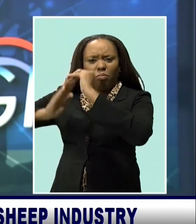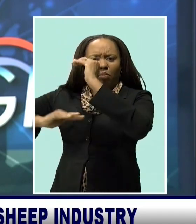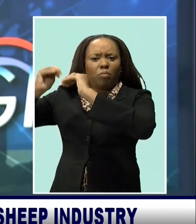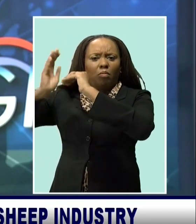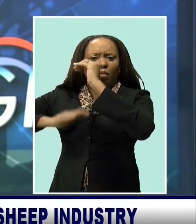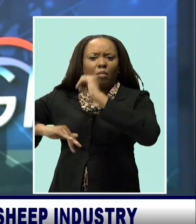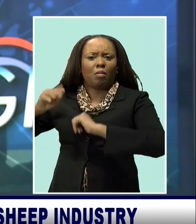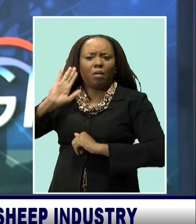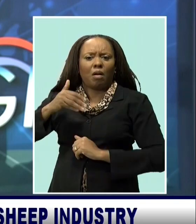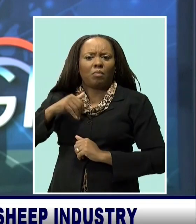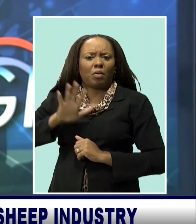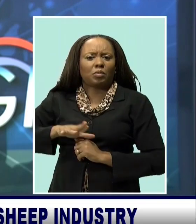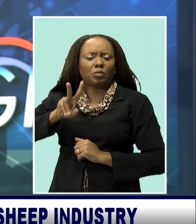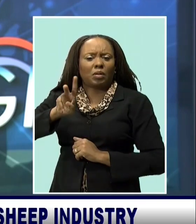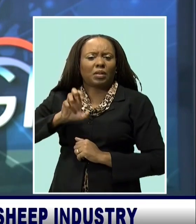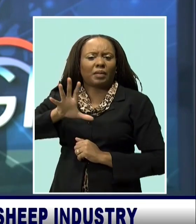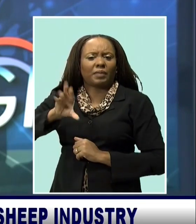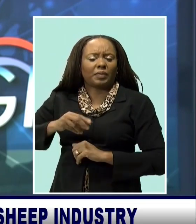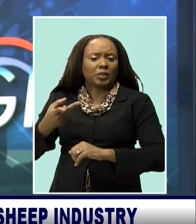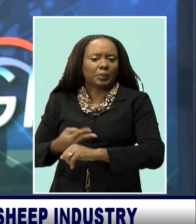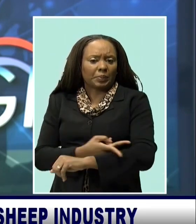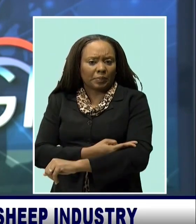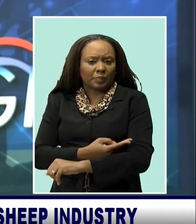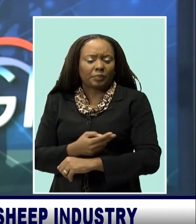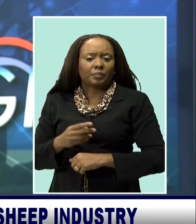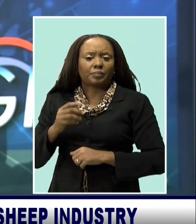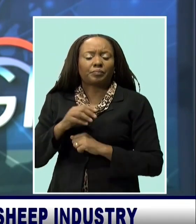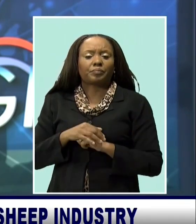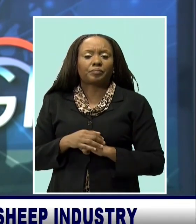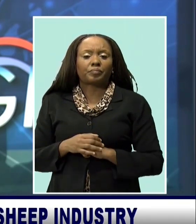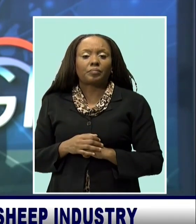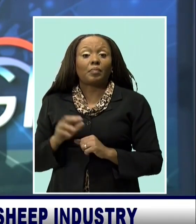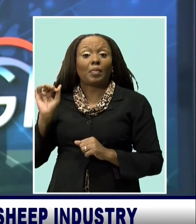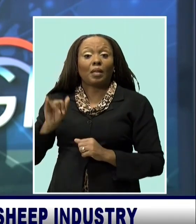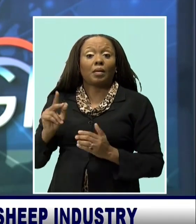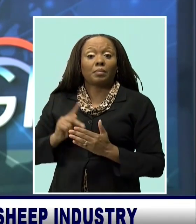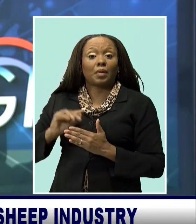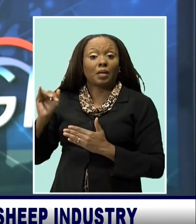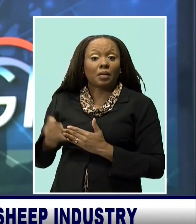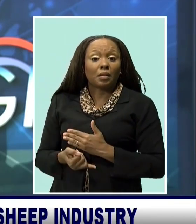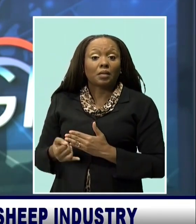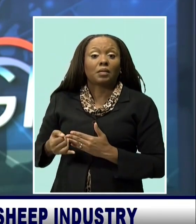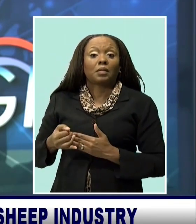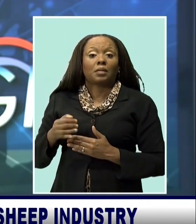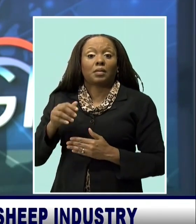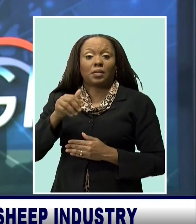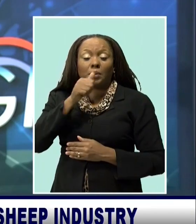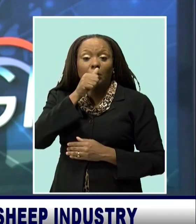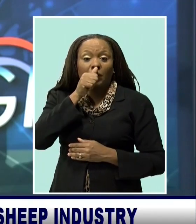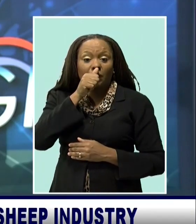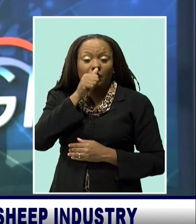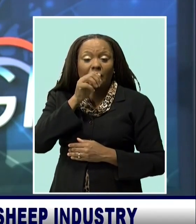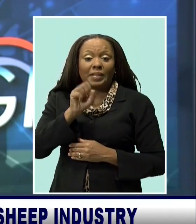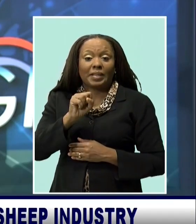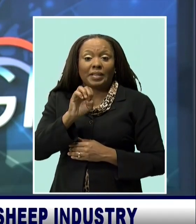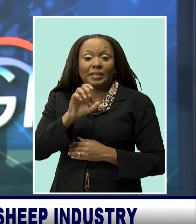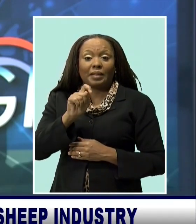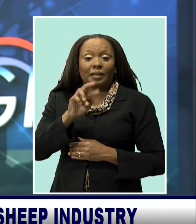Nutrition Unit will house about 250 sheep. He says it's a project which the private sector can take over and scale